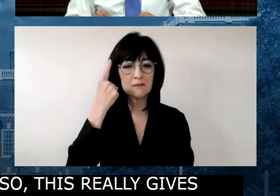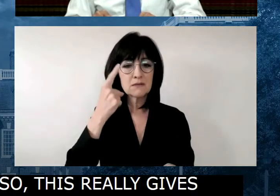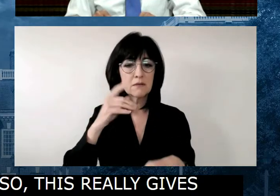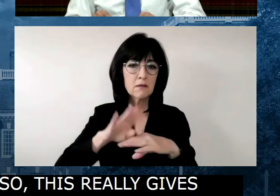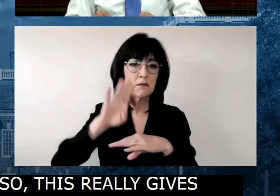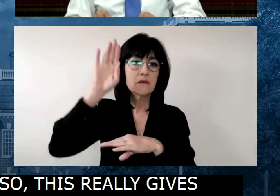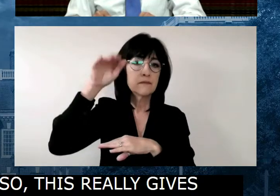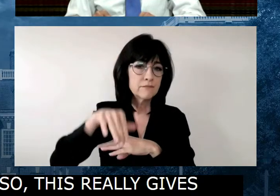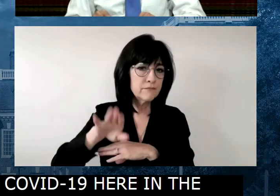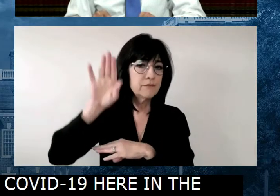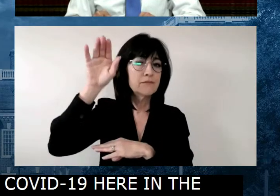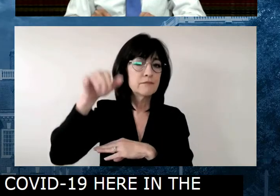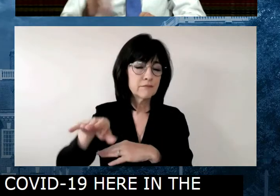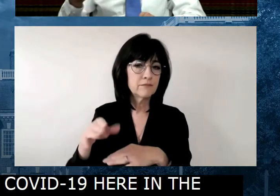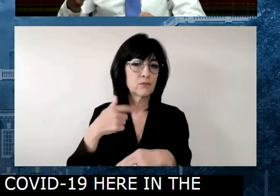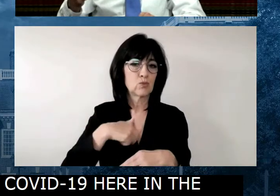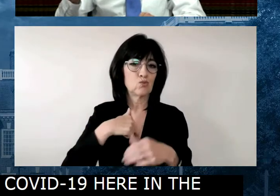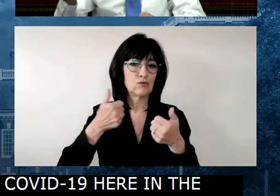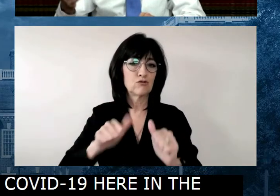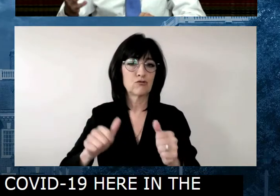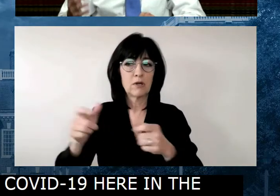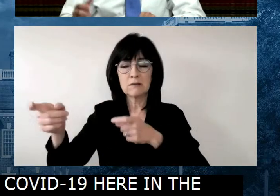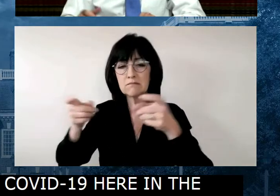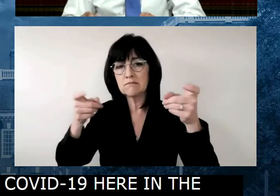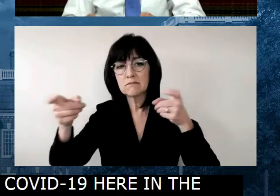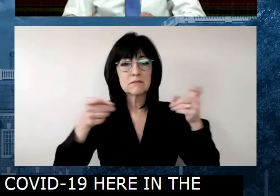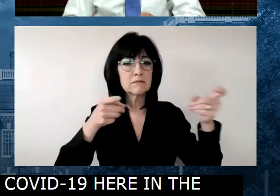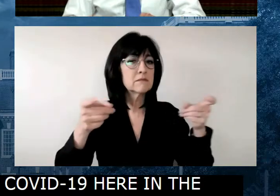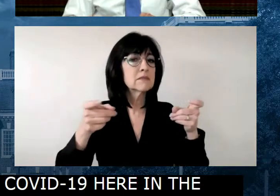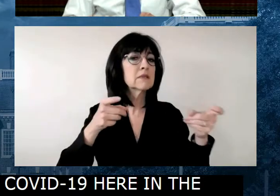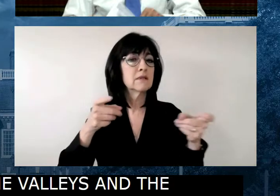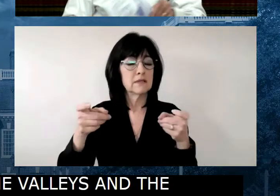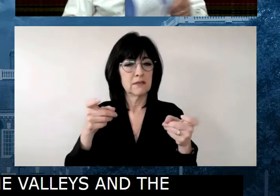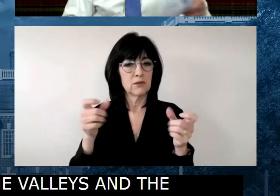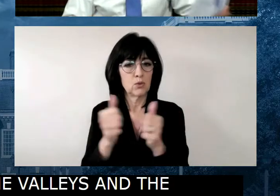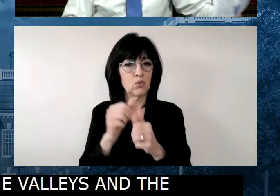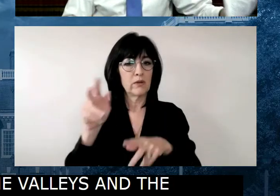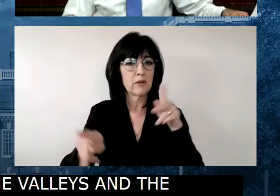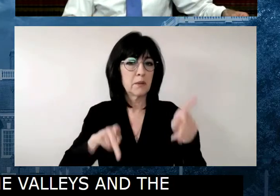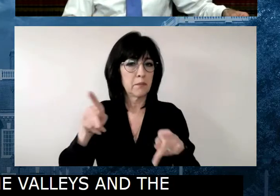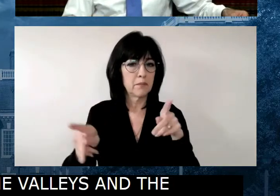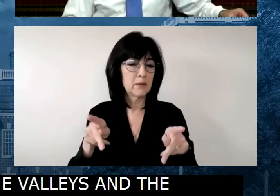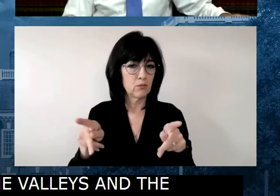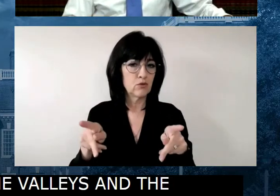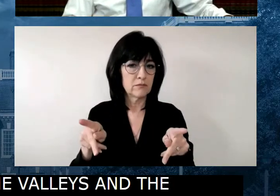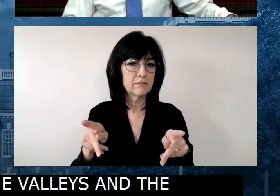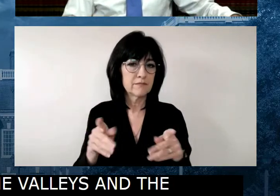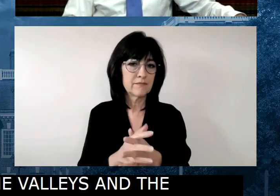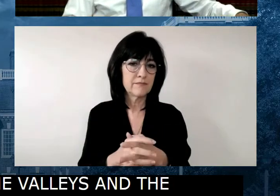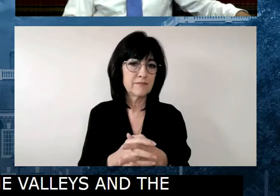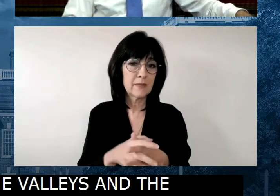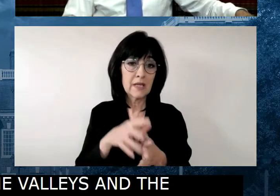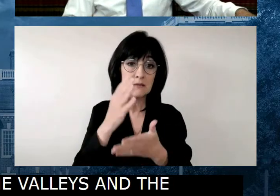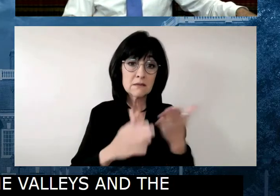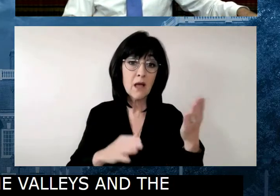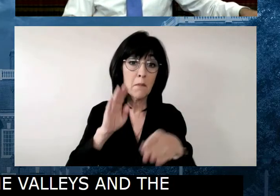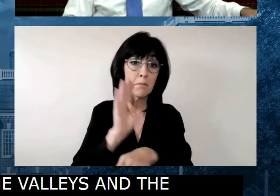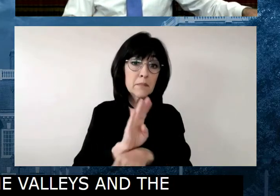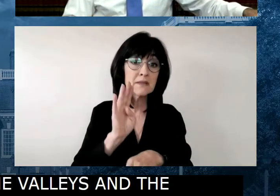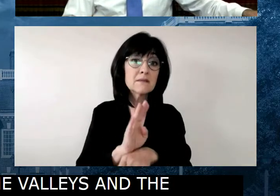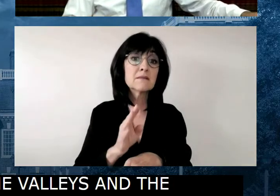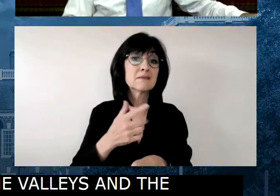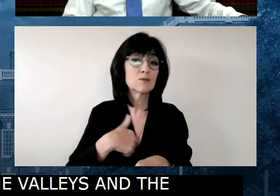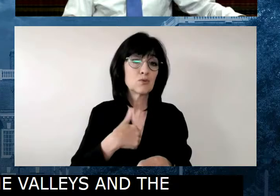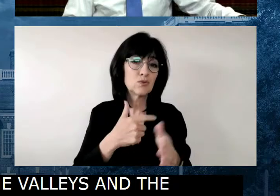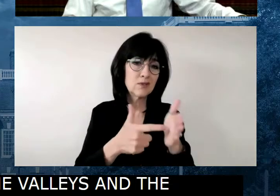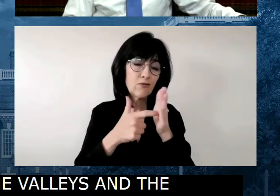the mitigation efforts that we took, mask wearing, social distancing, closing down businesses where people gather,